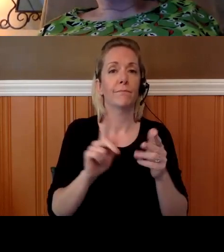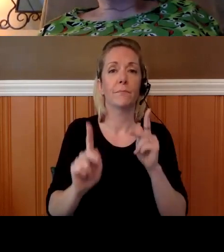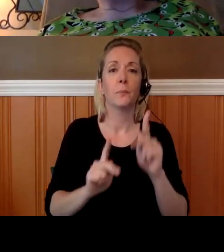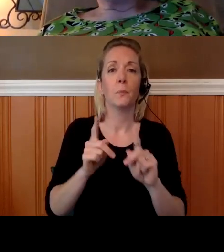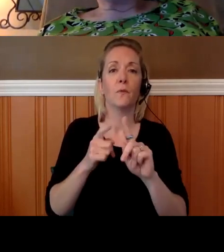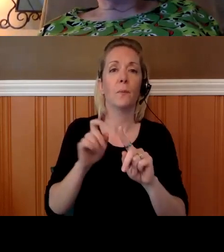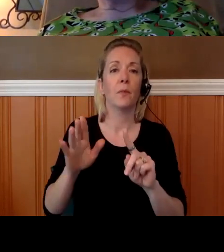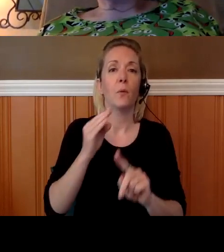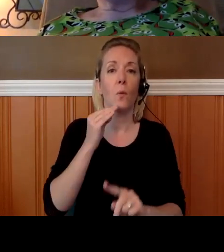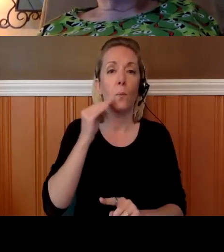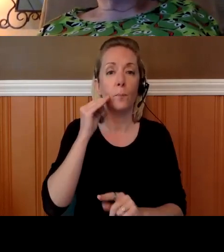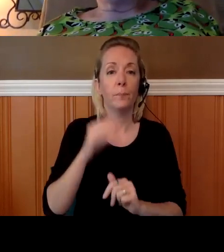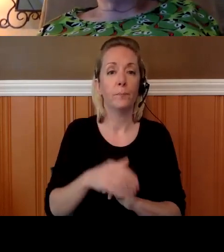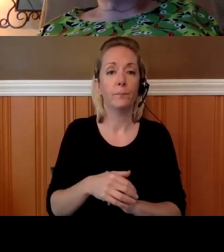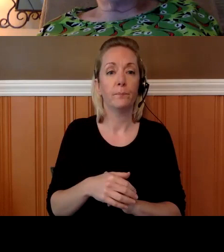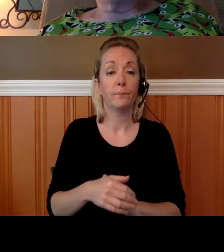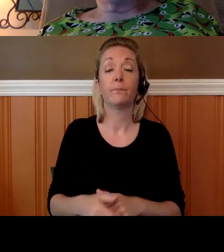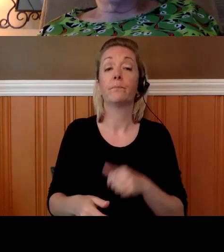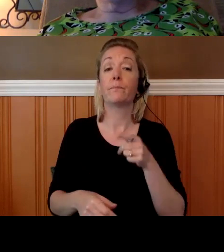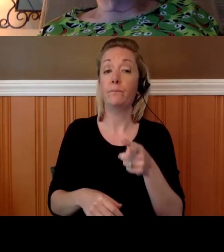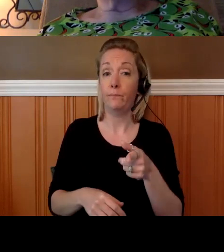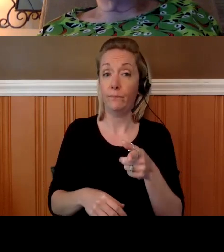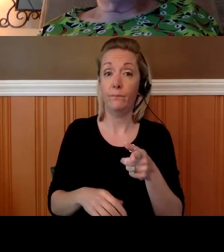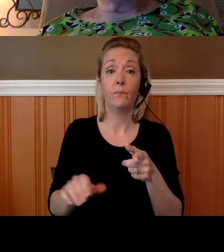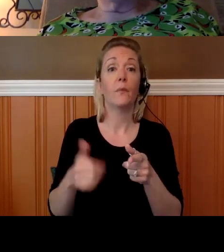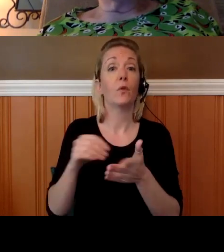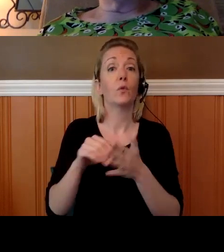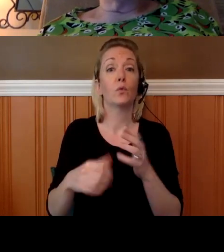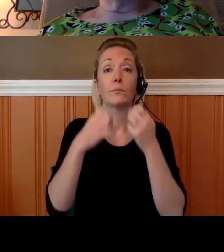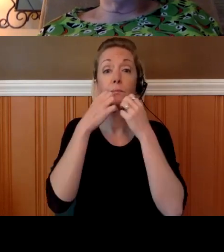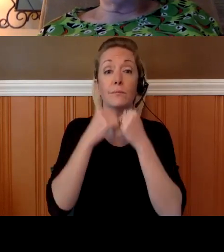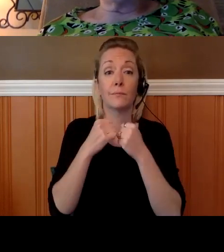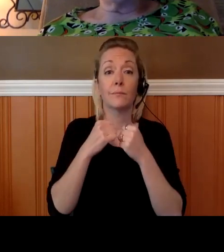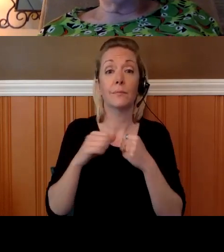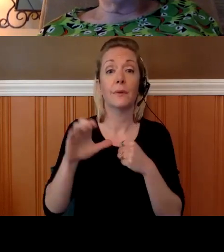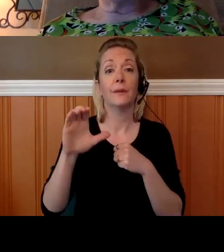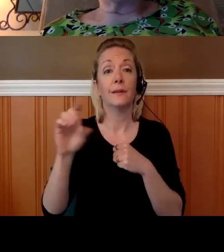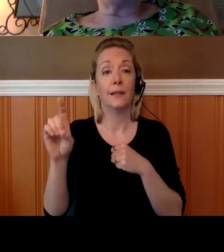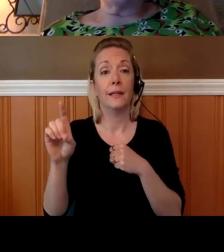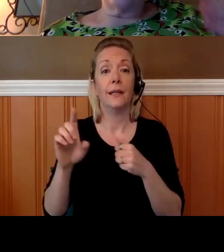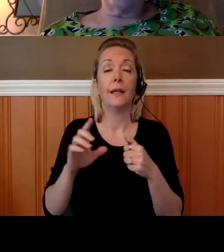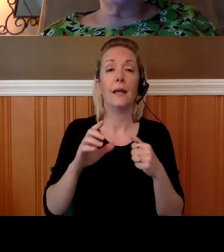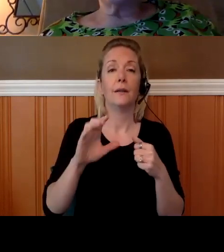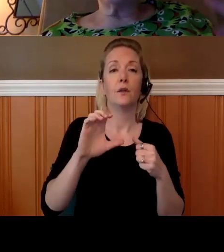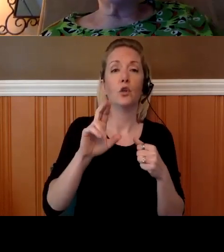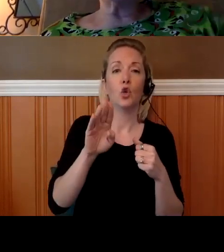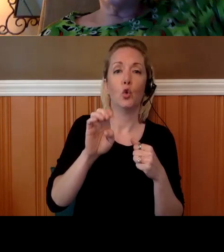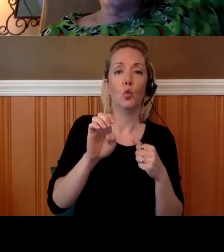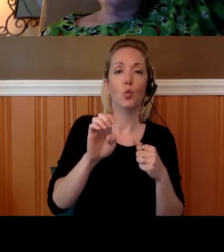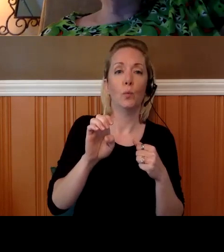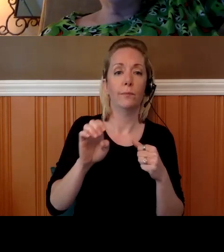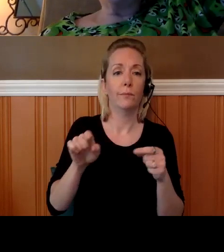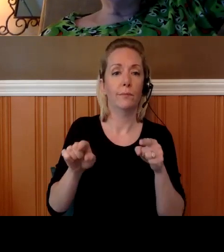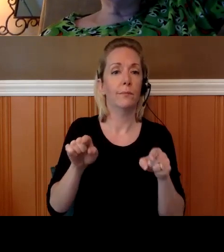These are photos of a child's favorite things, a CD and a musical cube for making choices.